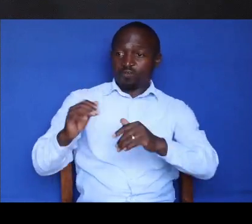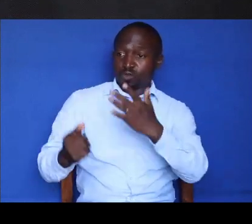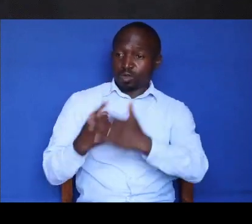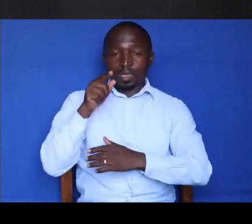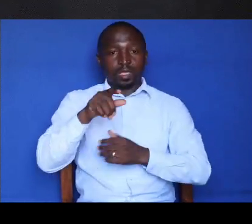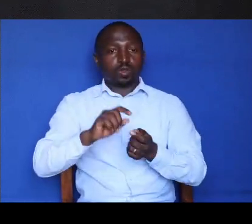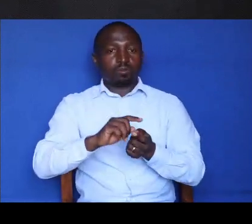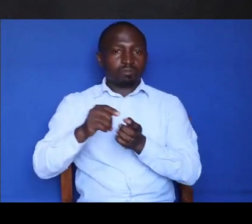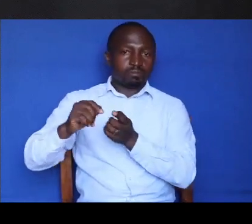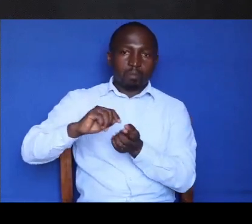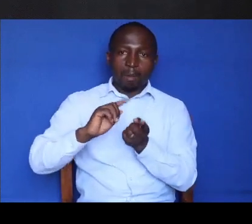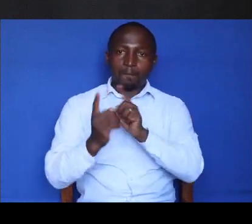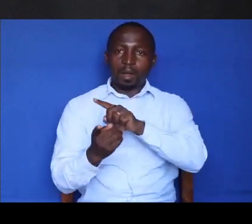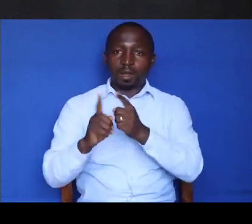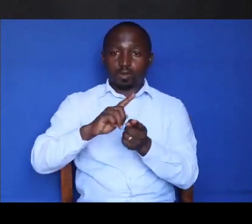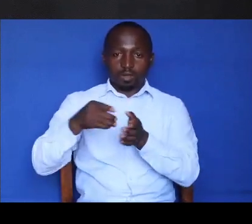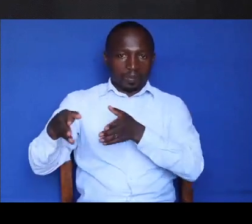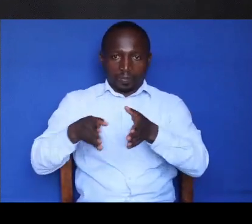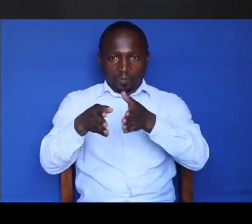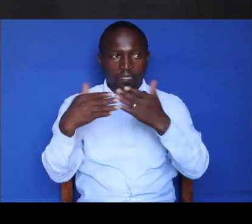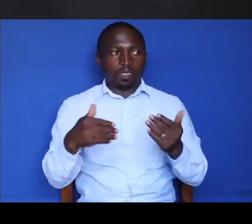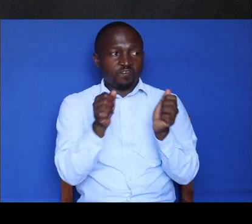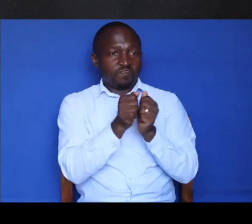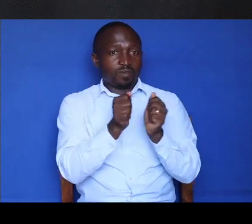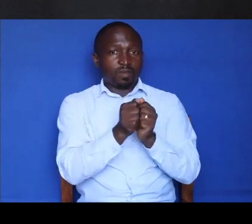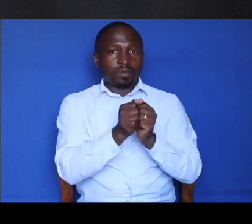rejuvenation. So erosional features